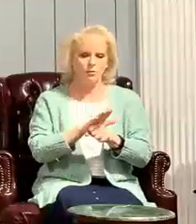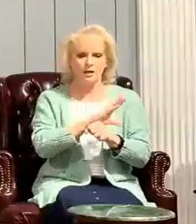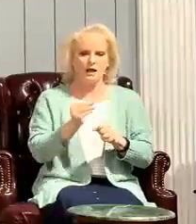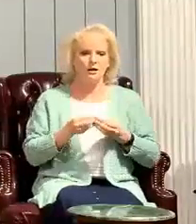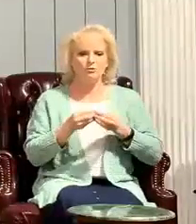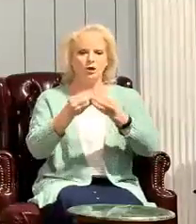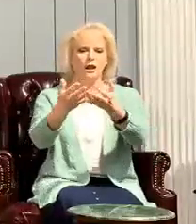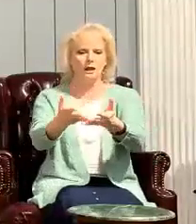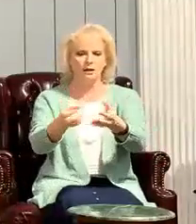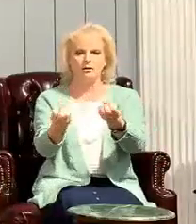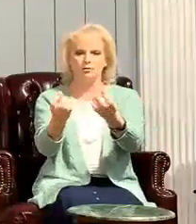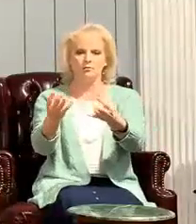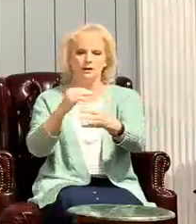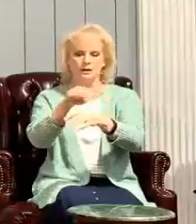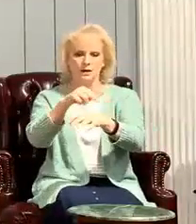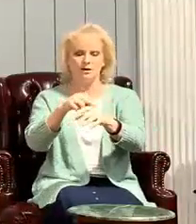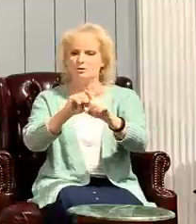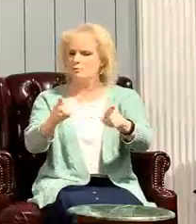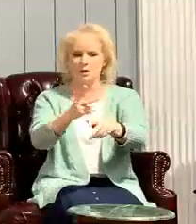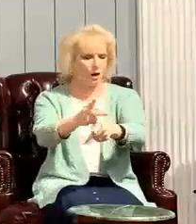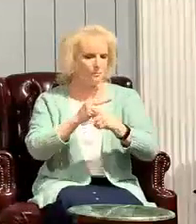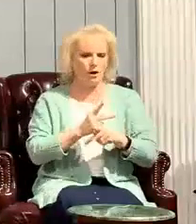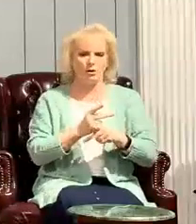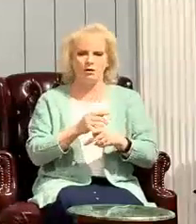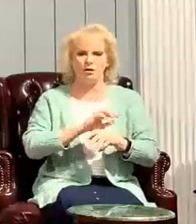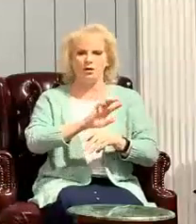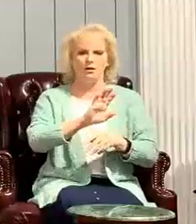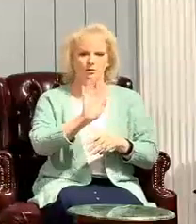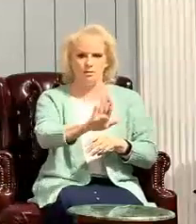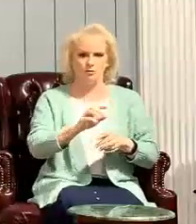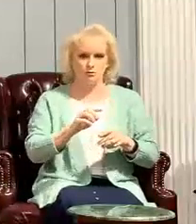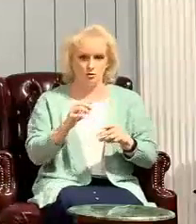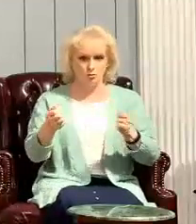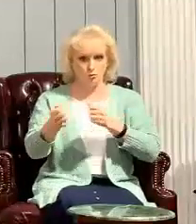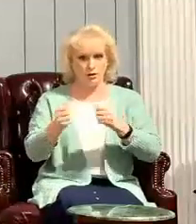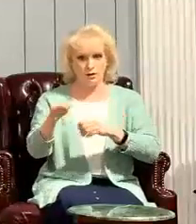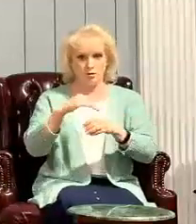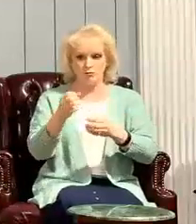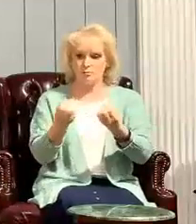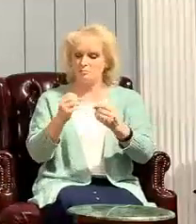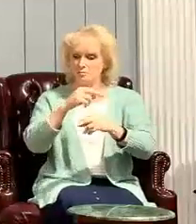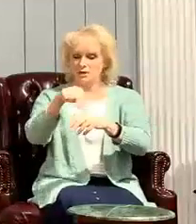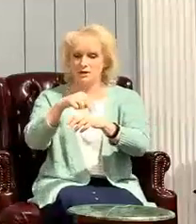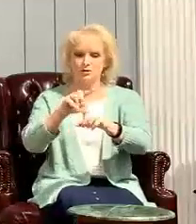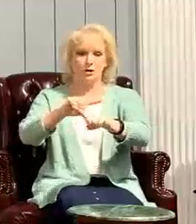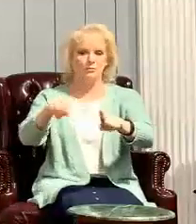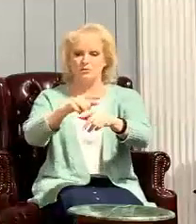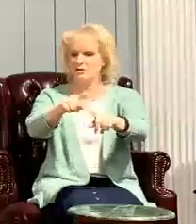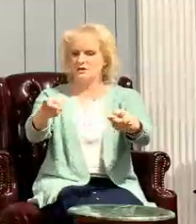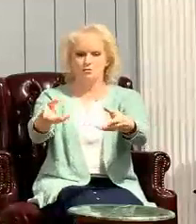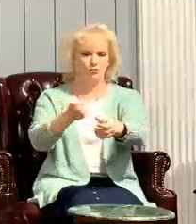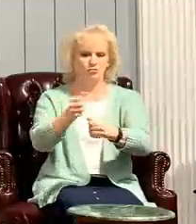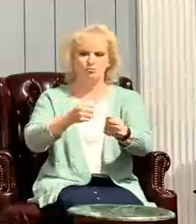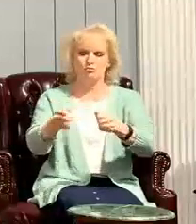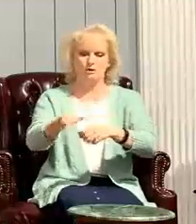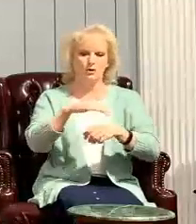many nations, but thou shalt not borrow. Thou shalt reign over many nations, but they shall not reign over thee." God says he's going to bless them in such